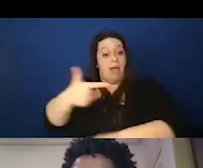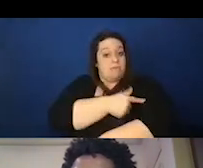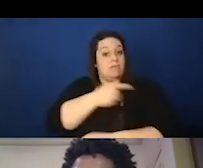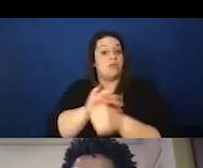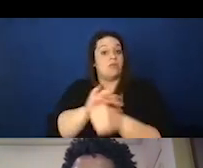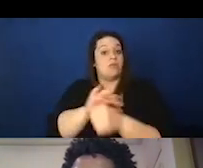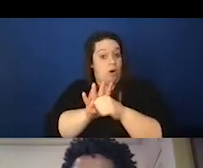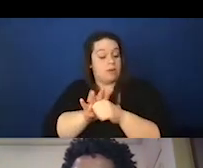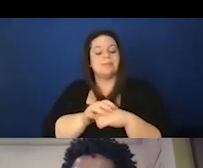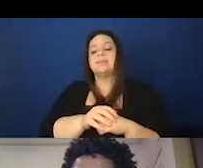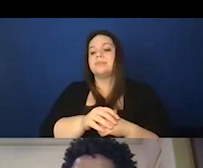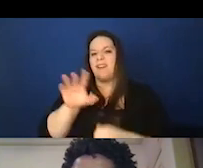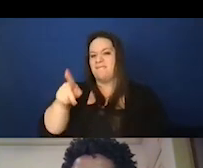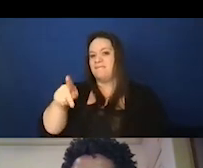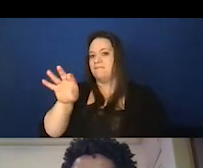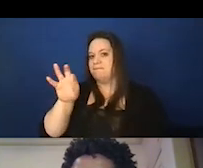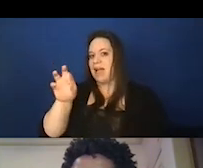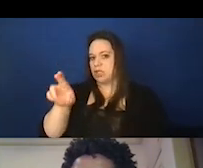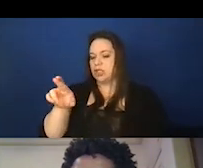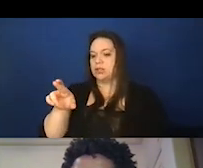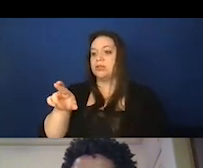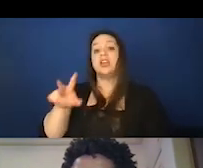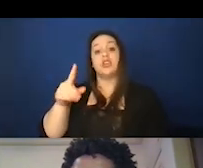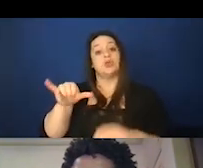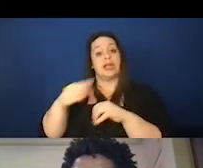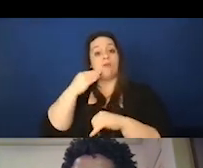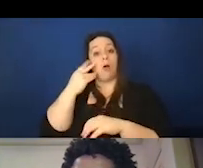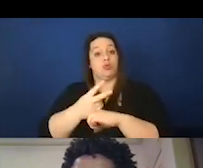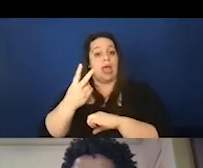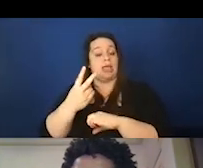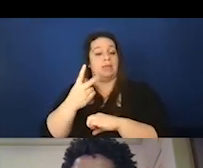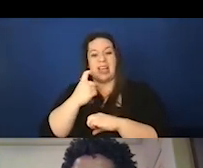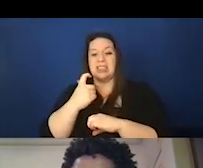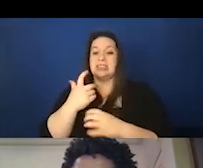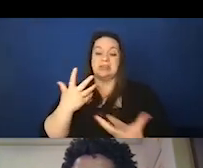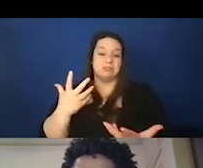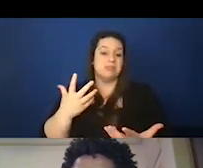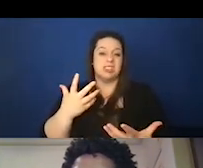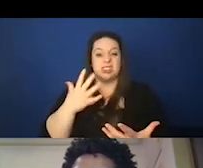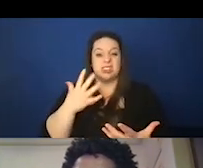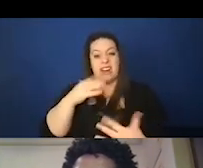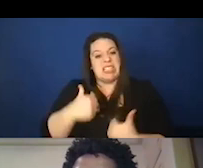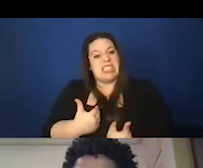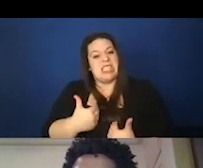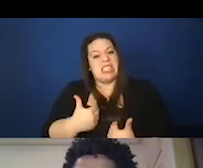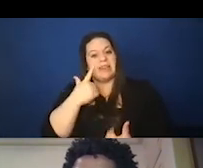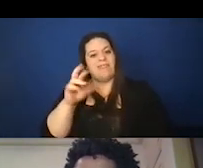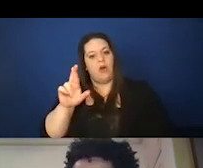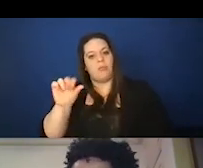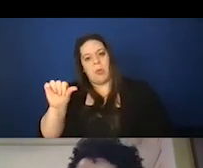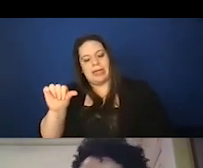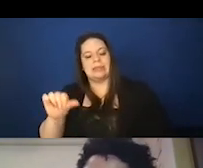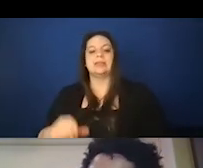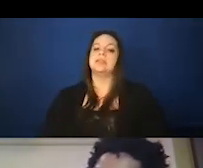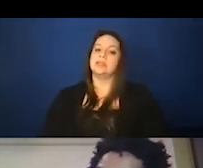the Pfizer. She had to stay home 2 days from work because she was just, kind of fatigued. Now she's back at work, no